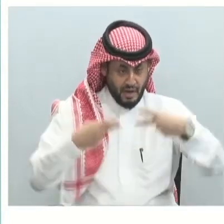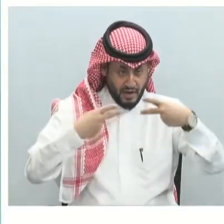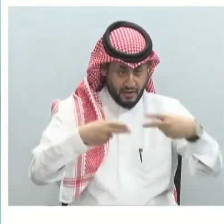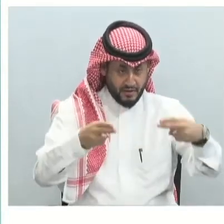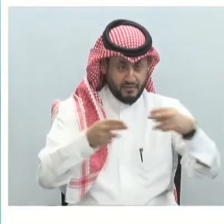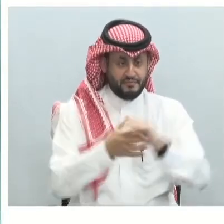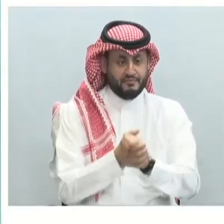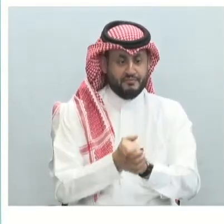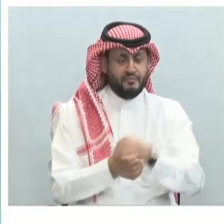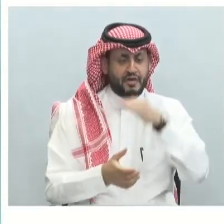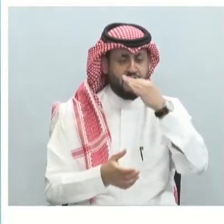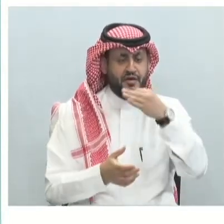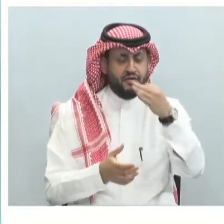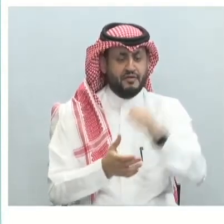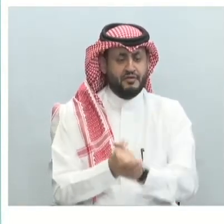can I